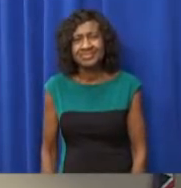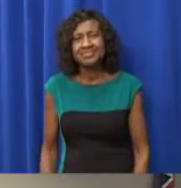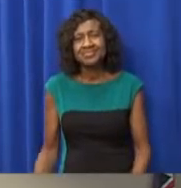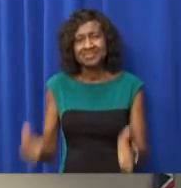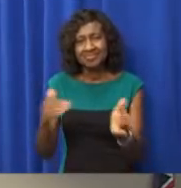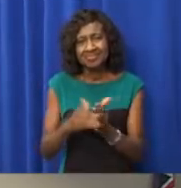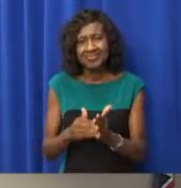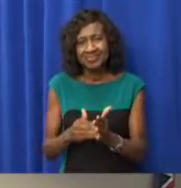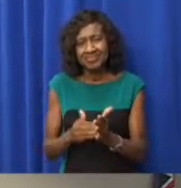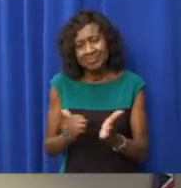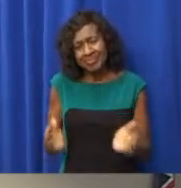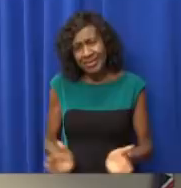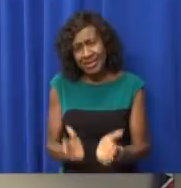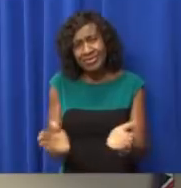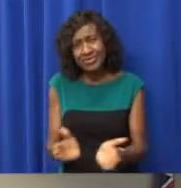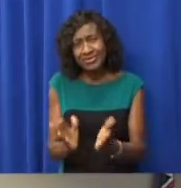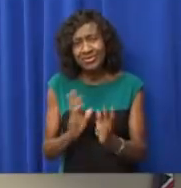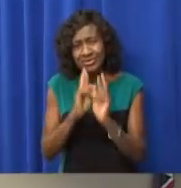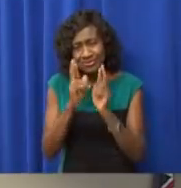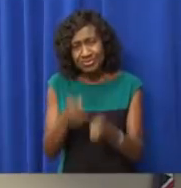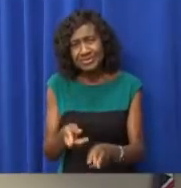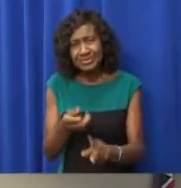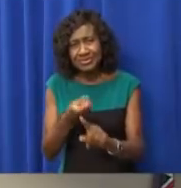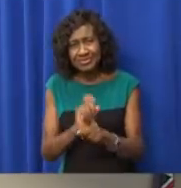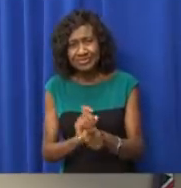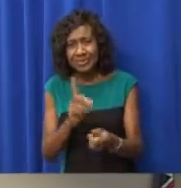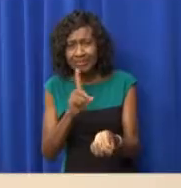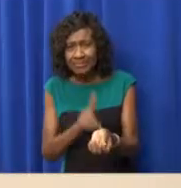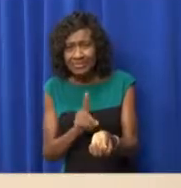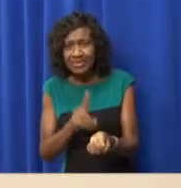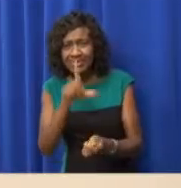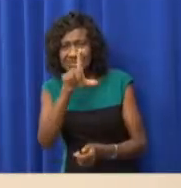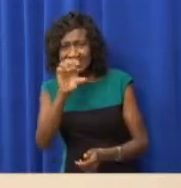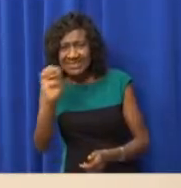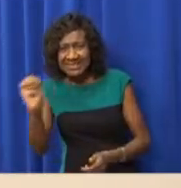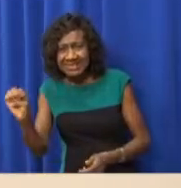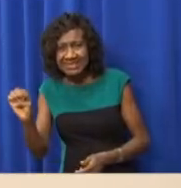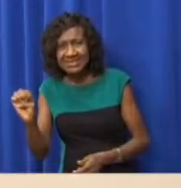Again, very encouraging results from Dr. Lee.